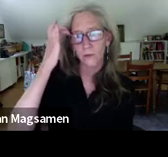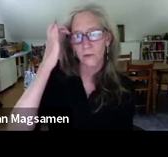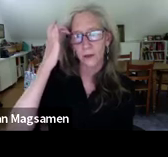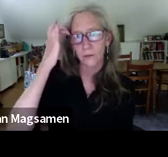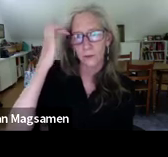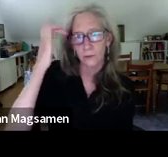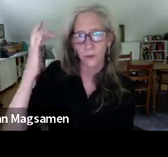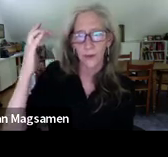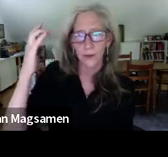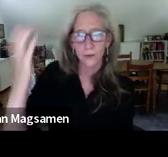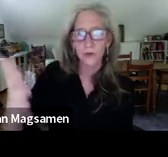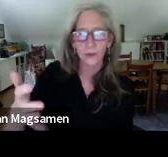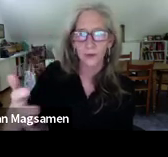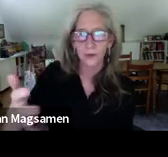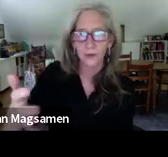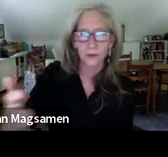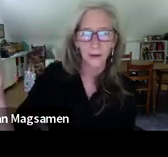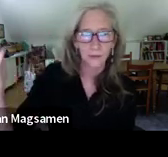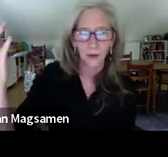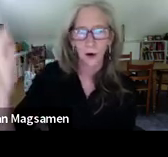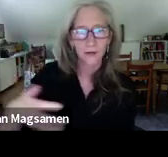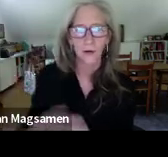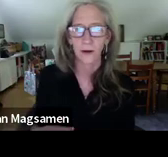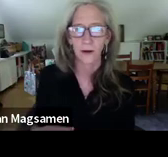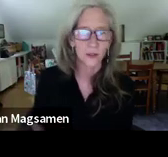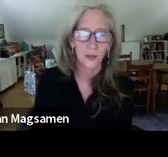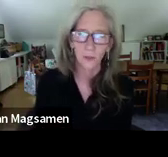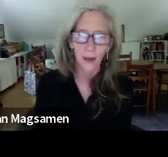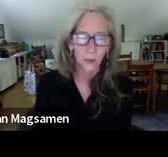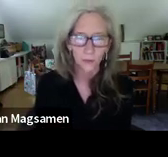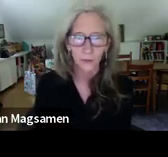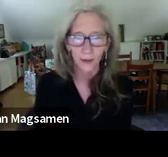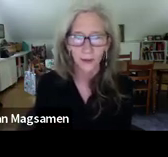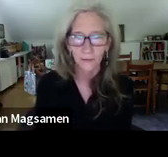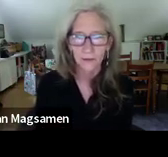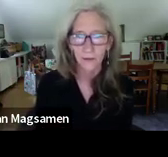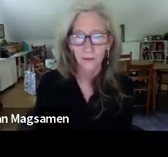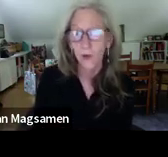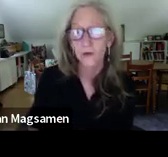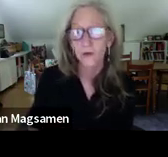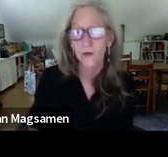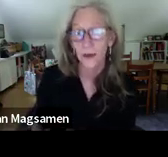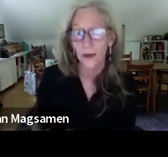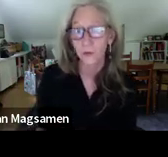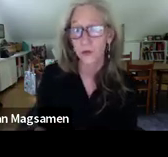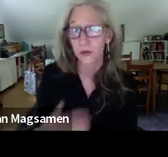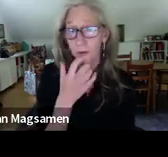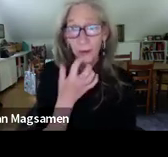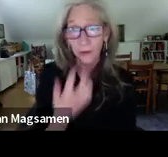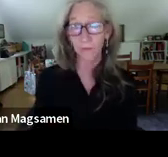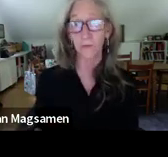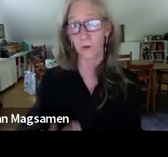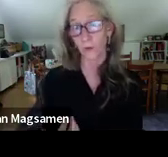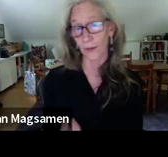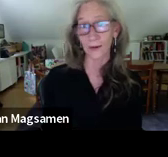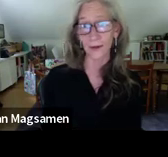So I love this metaphor of the elephant in the room, and it's mostly because the arts are ancient and powerful like elephants. They're also an